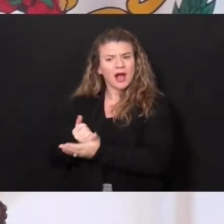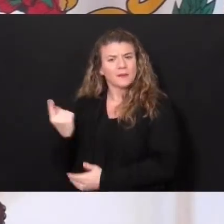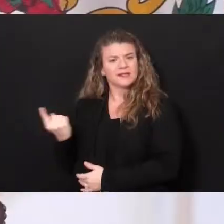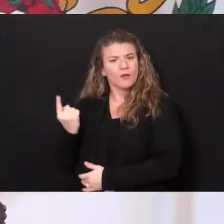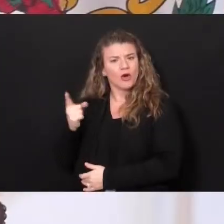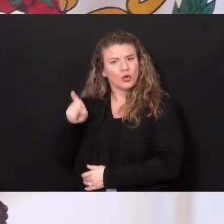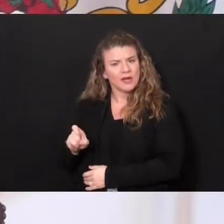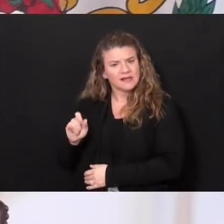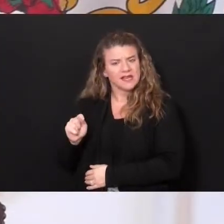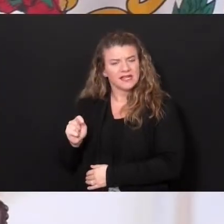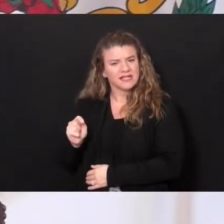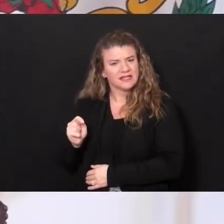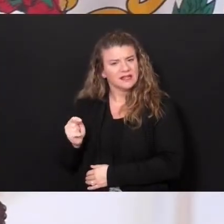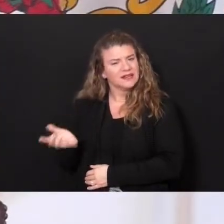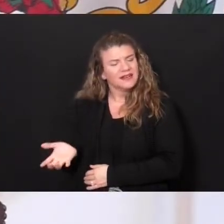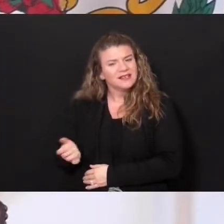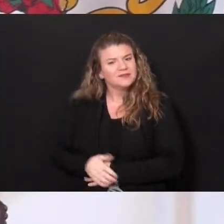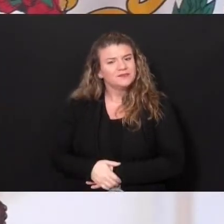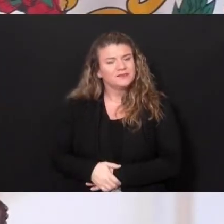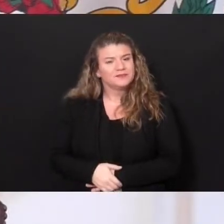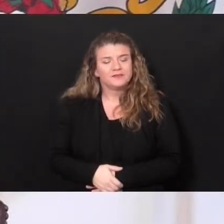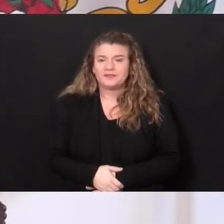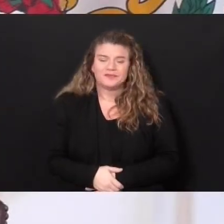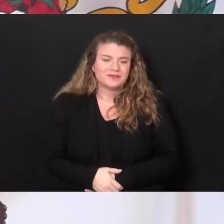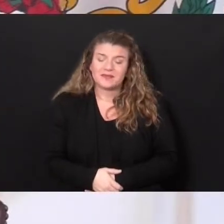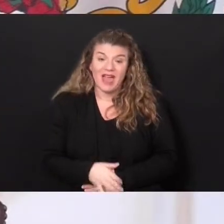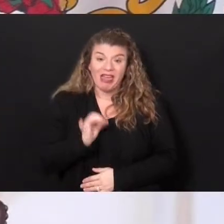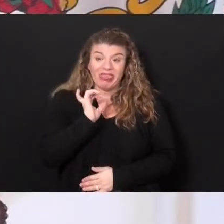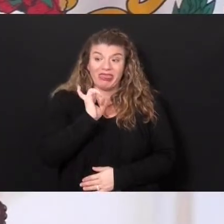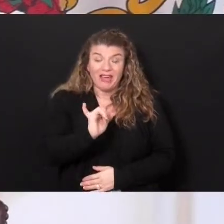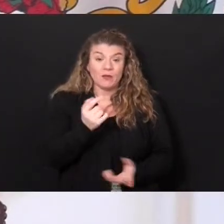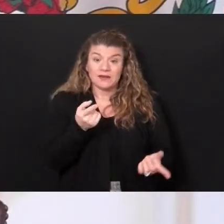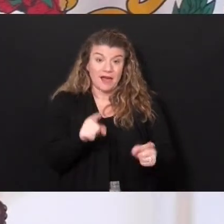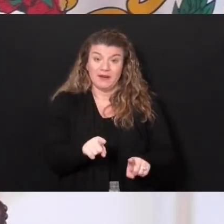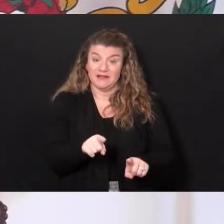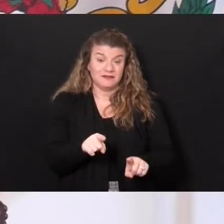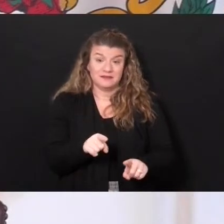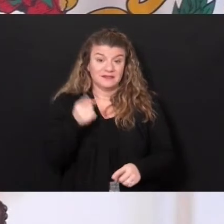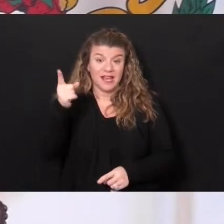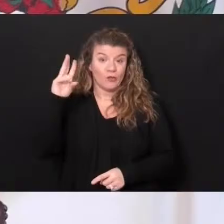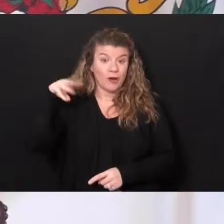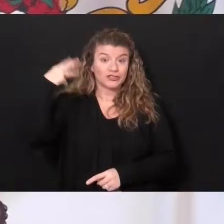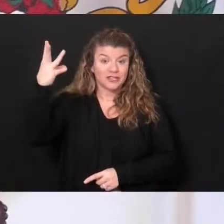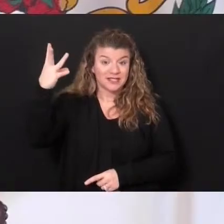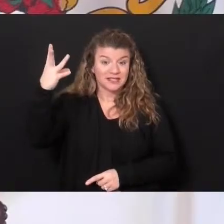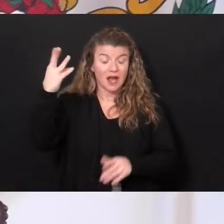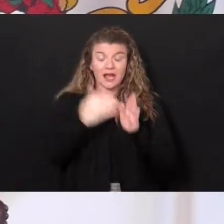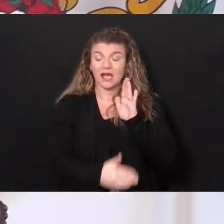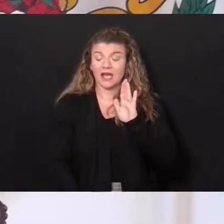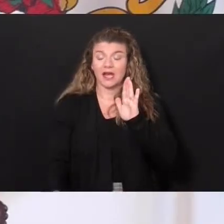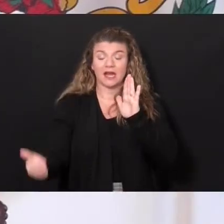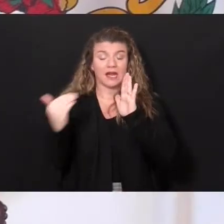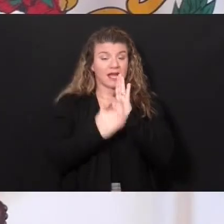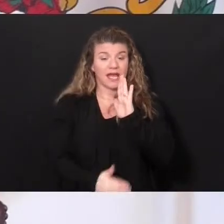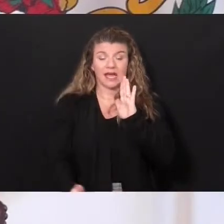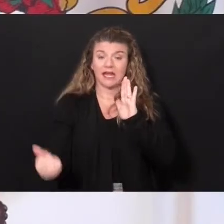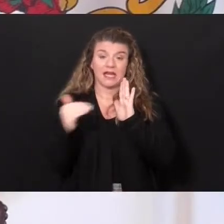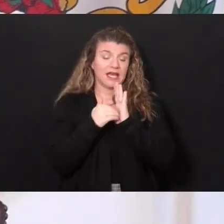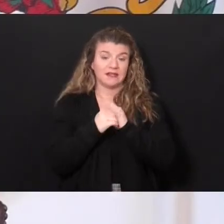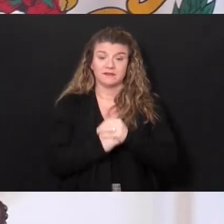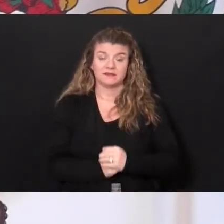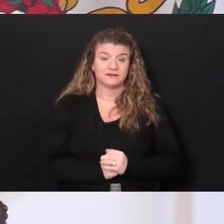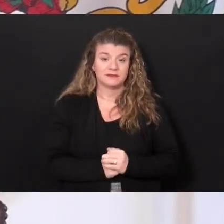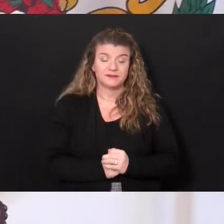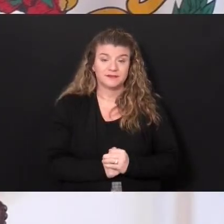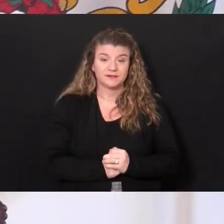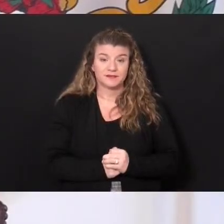hurting. Like it or not like it, but that's exactly what we've done in Washington, over and over and over.